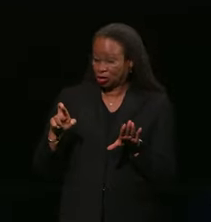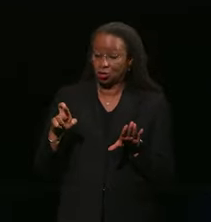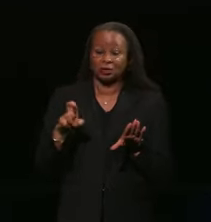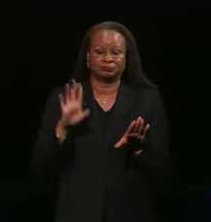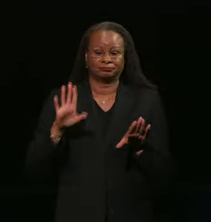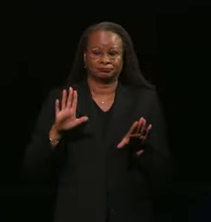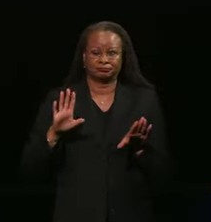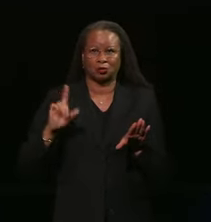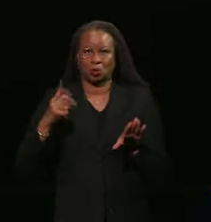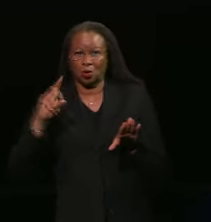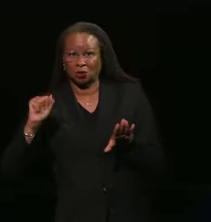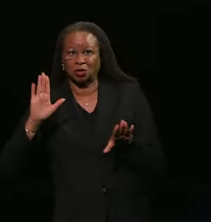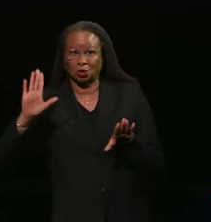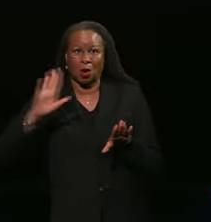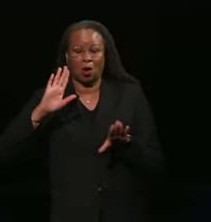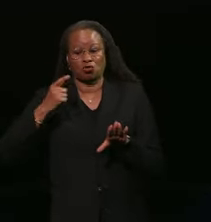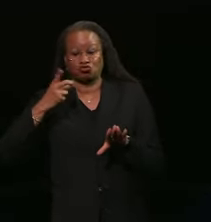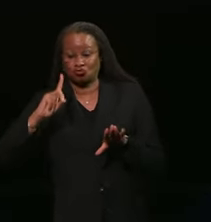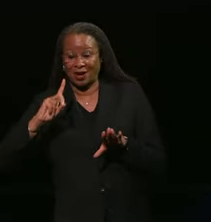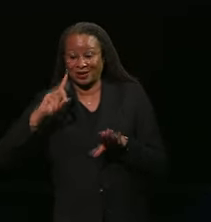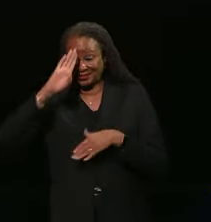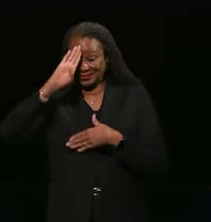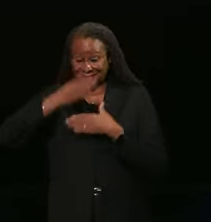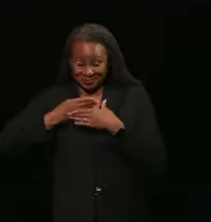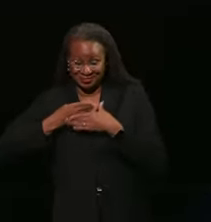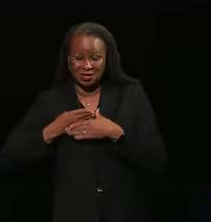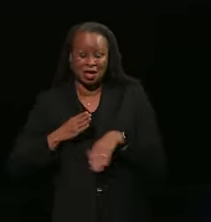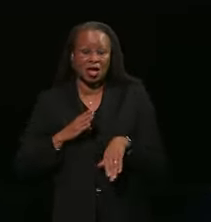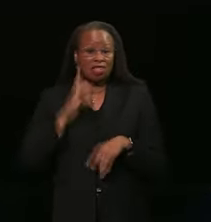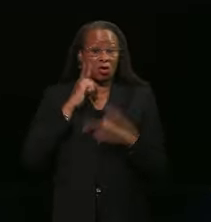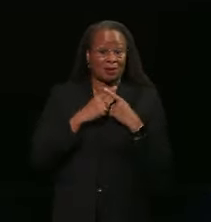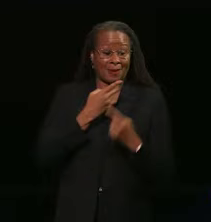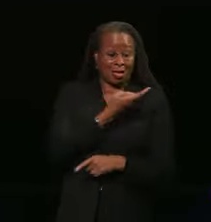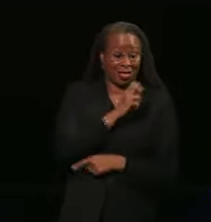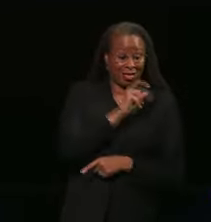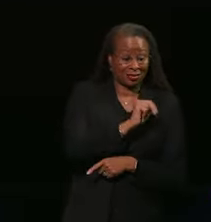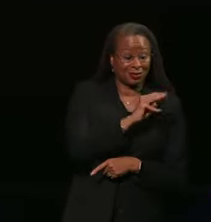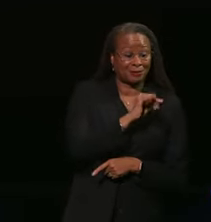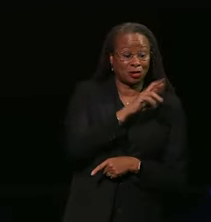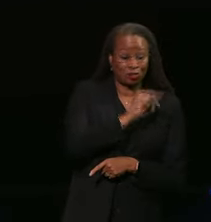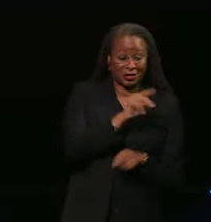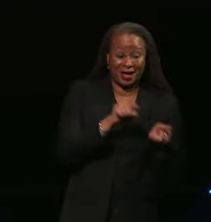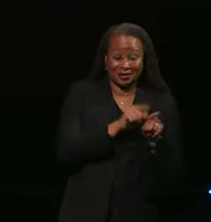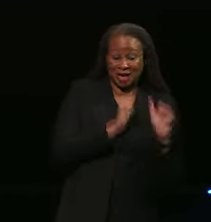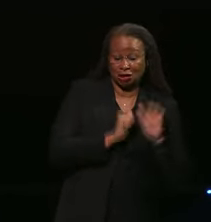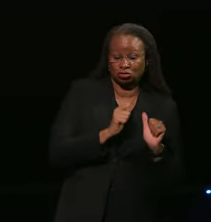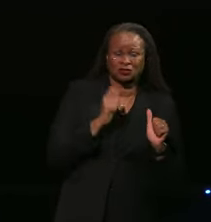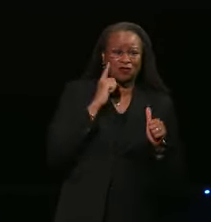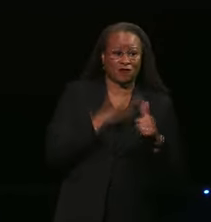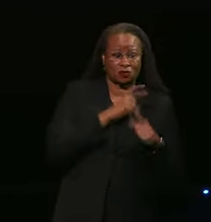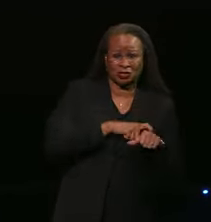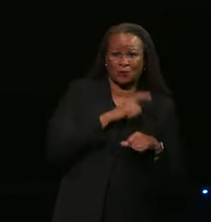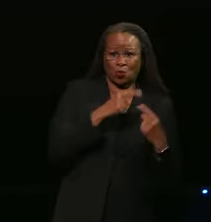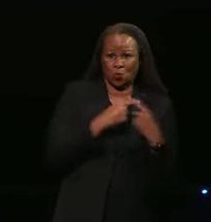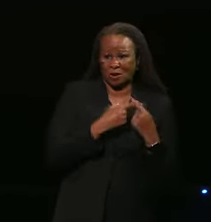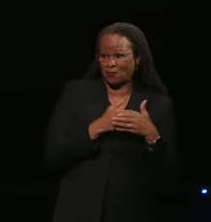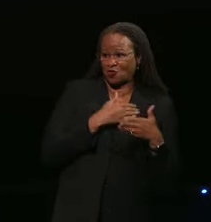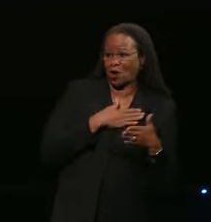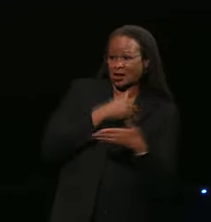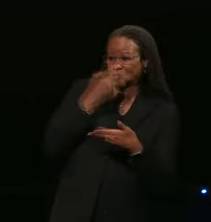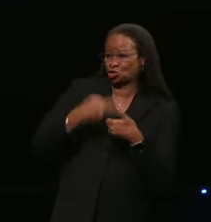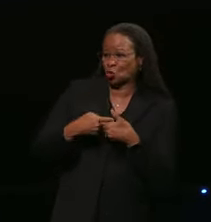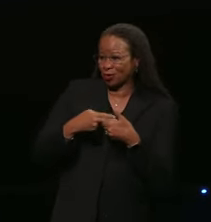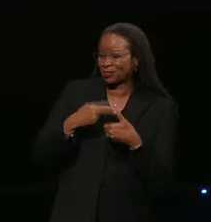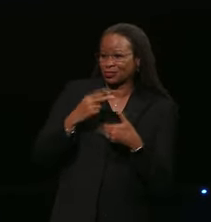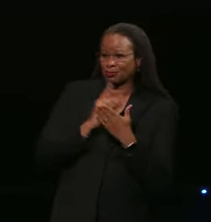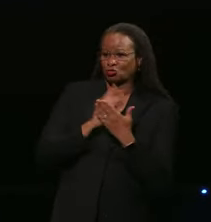Golda, who thought about Helen for the first time before I even joined the project. And he said, I see my